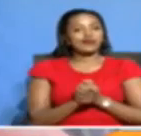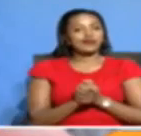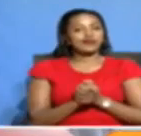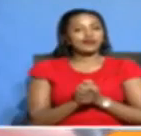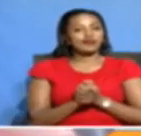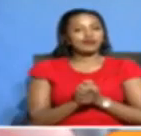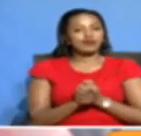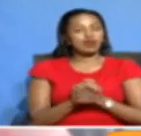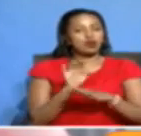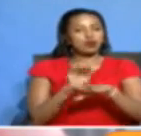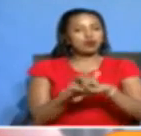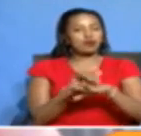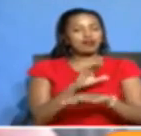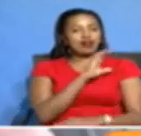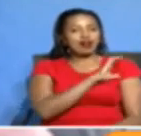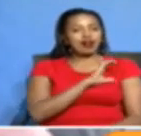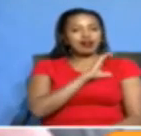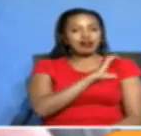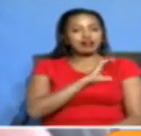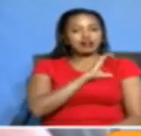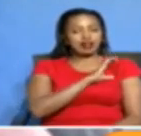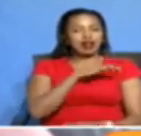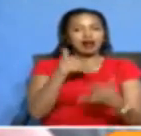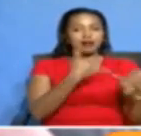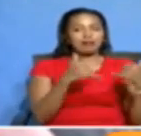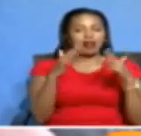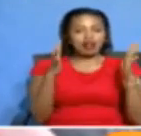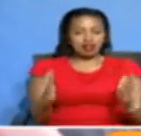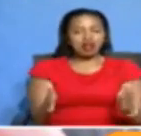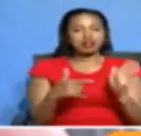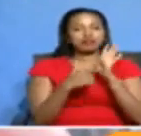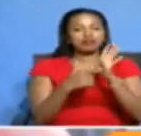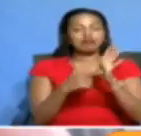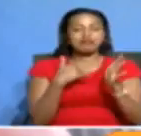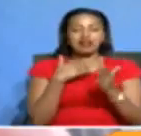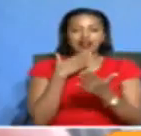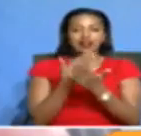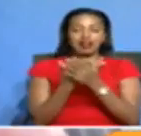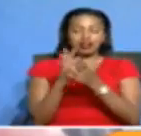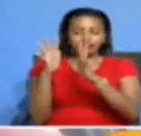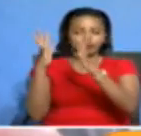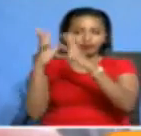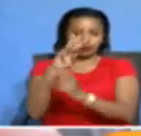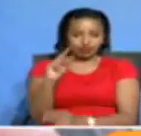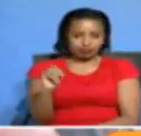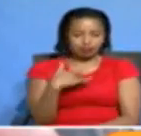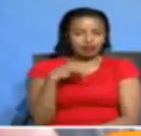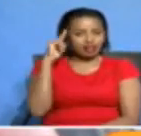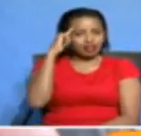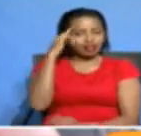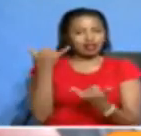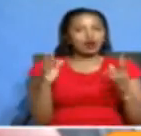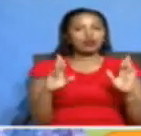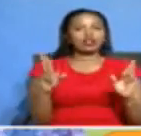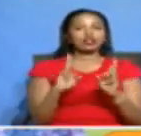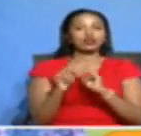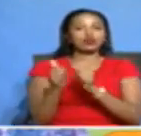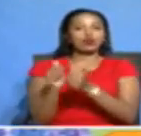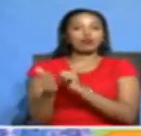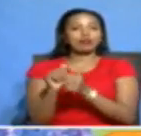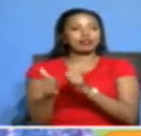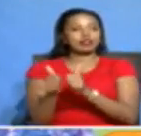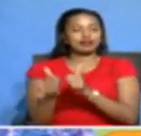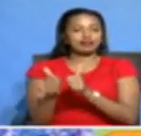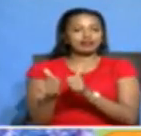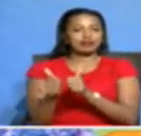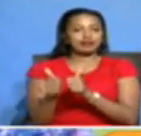It's a good character shown by the players. Lots of appreciation from me. And I think we are in to compete now. Kariobangi